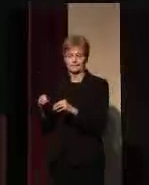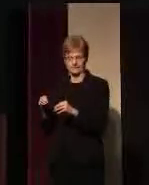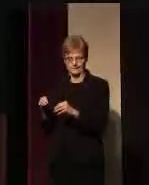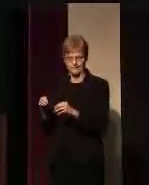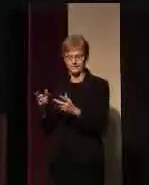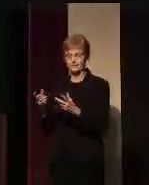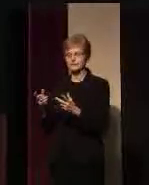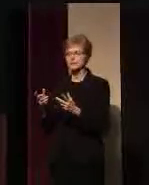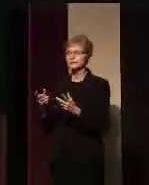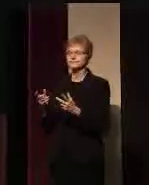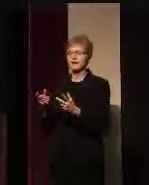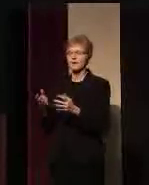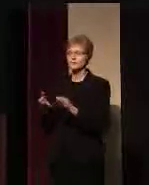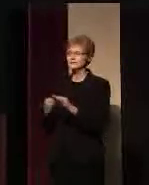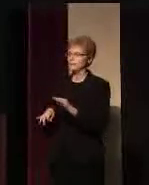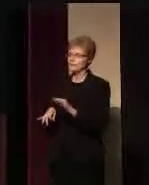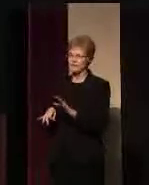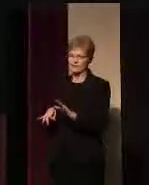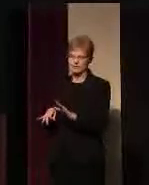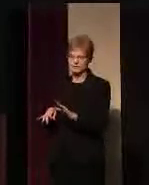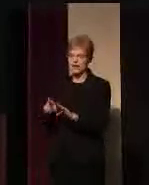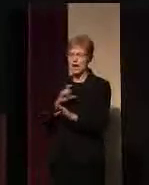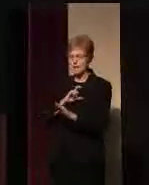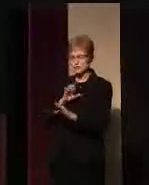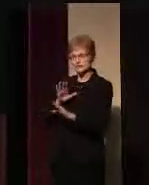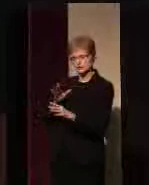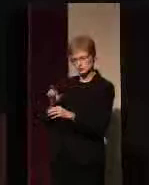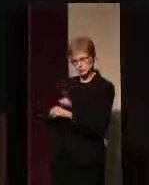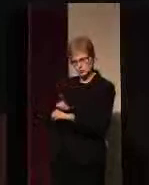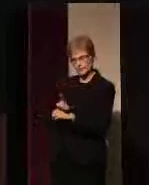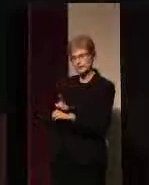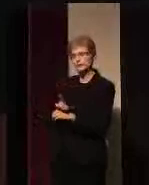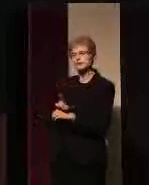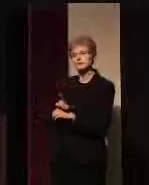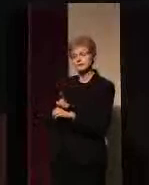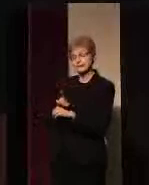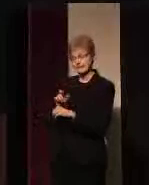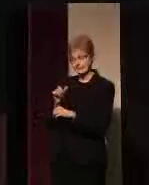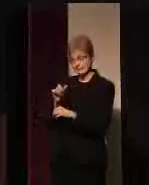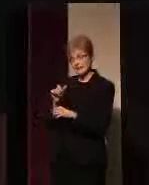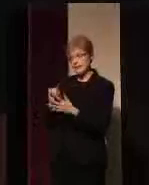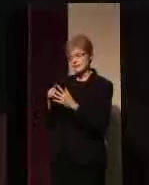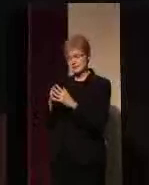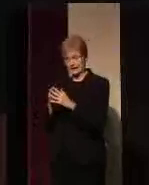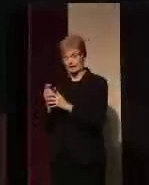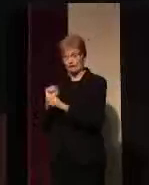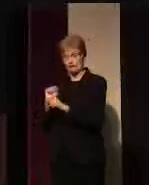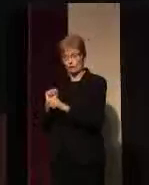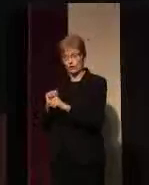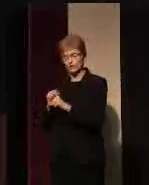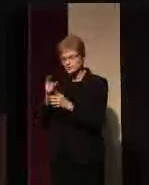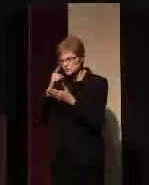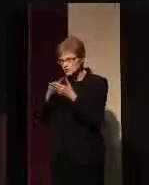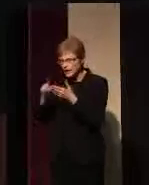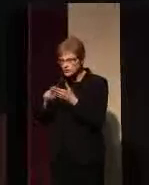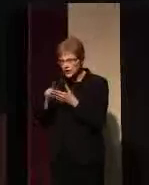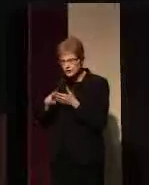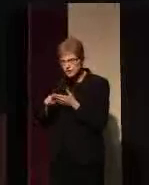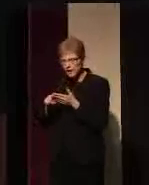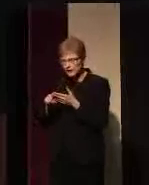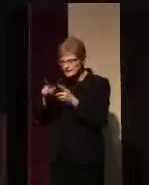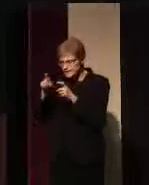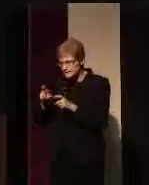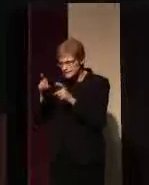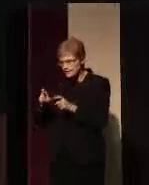My feeling is that's very simple. Part of the officer's job is checking the equipment at the beginning of the shift. If your